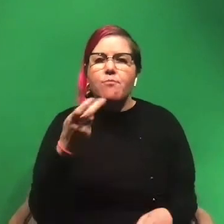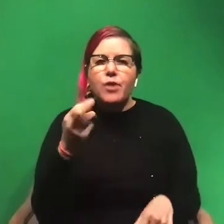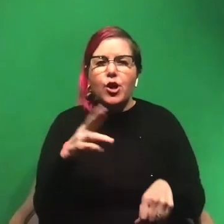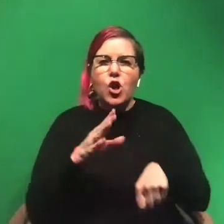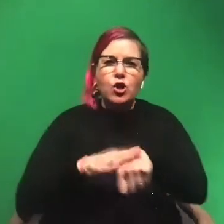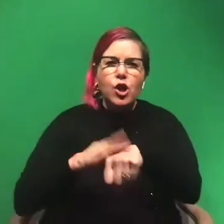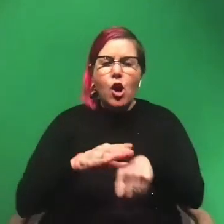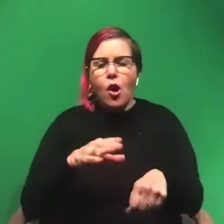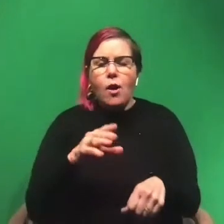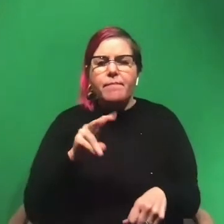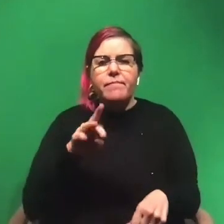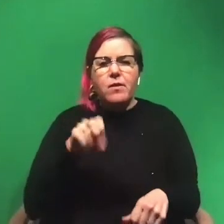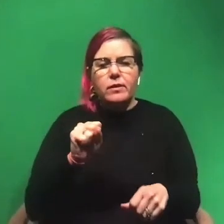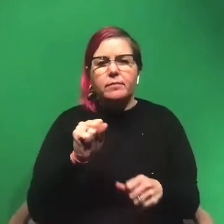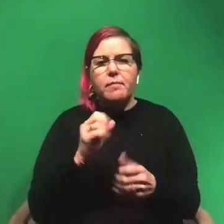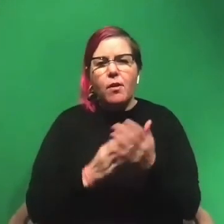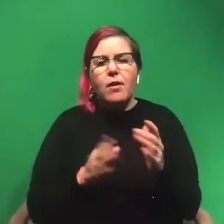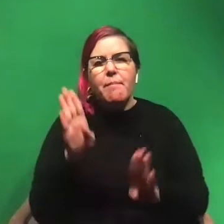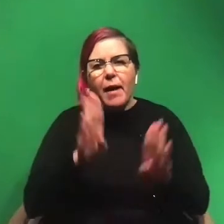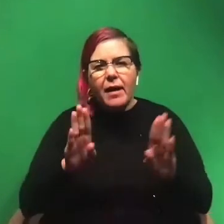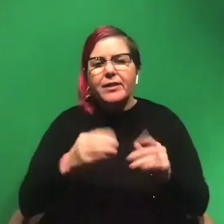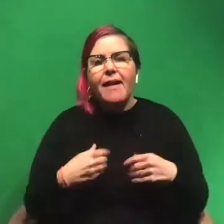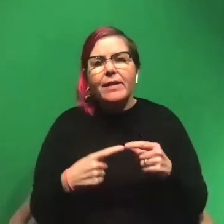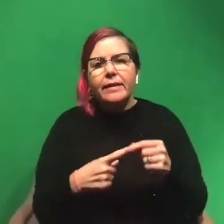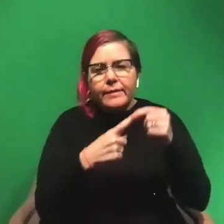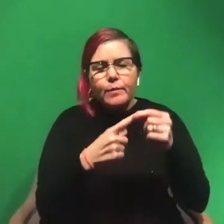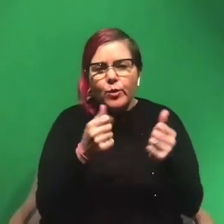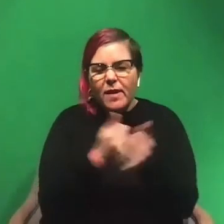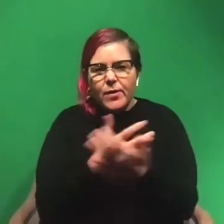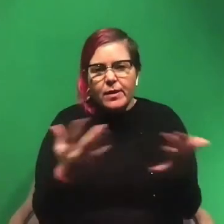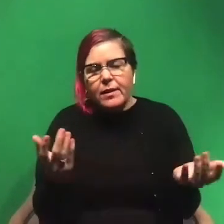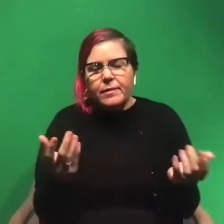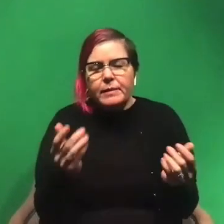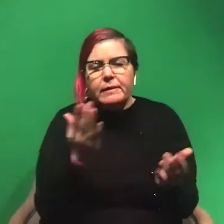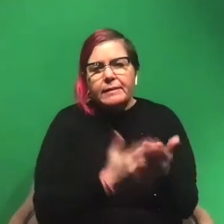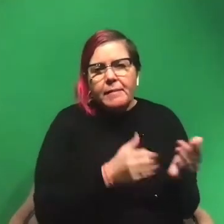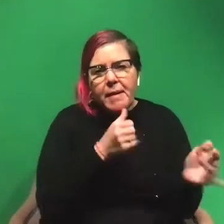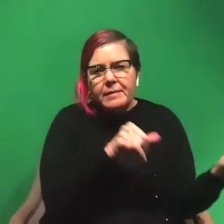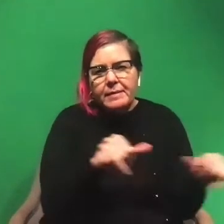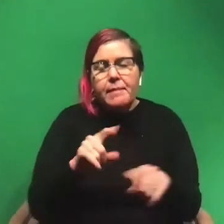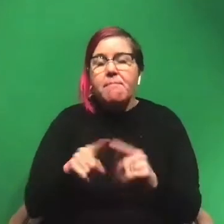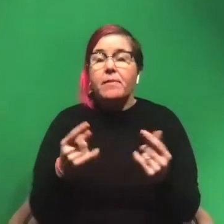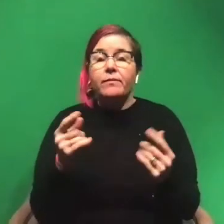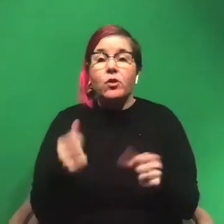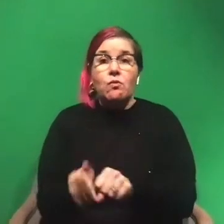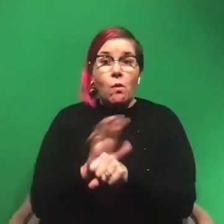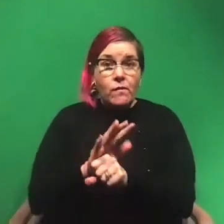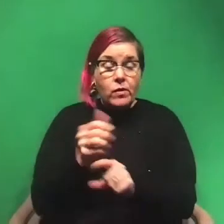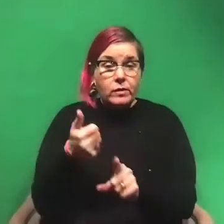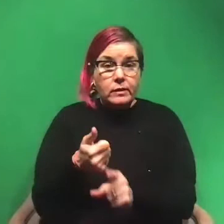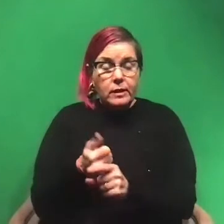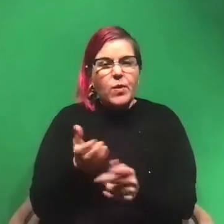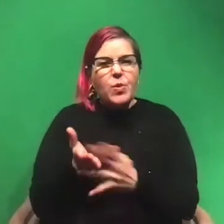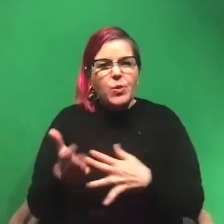some exceptions. Of course, in biology, there's exceptions in everything. But in this case, you have a virus that gets through the